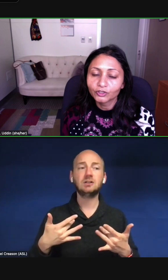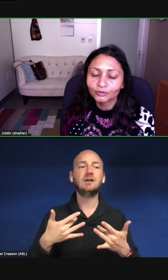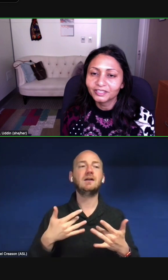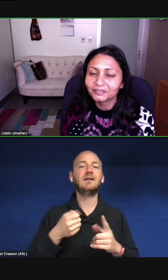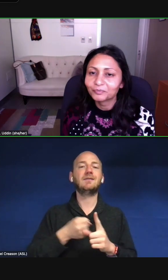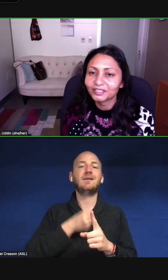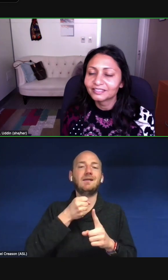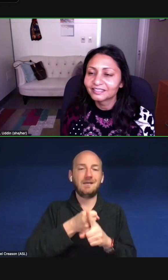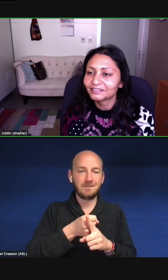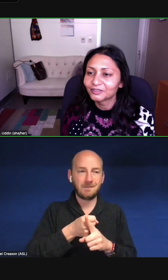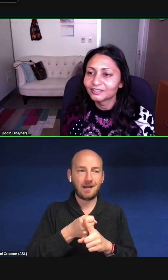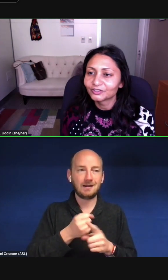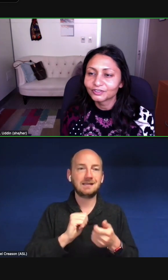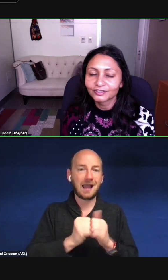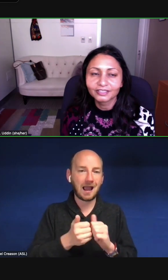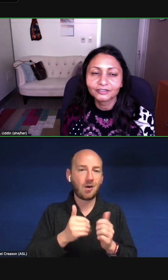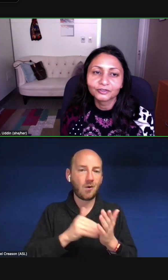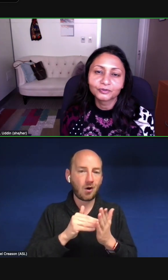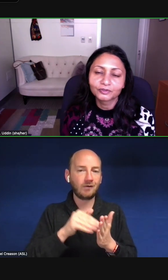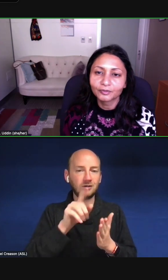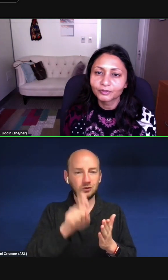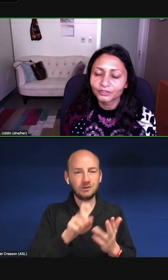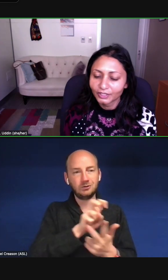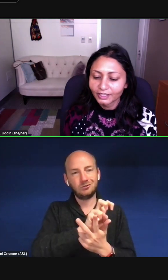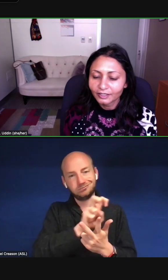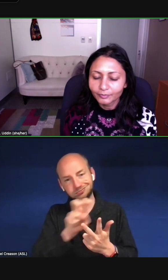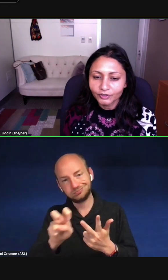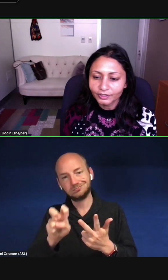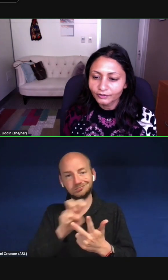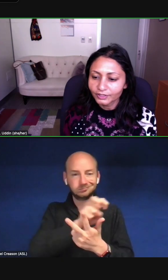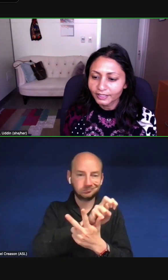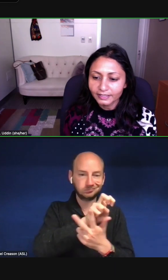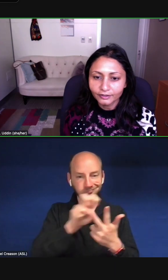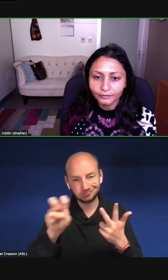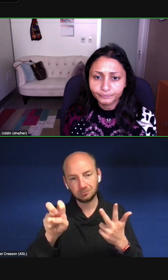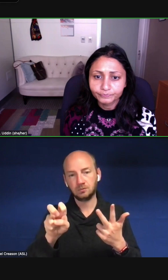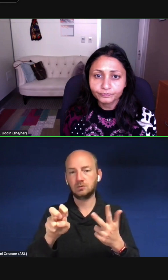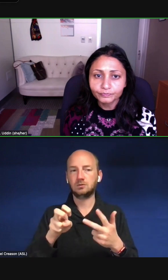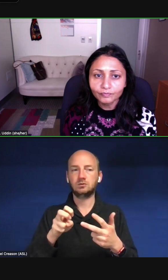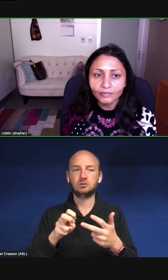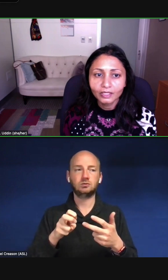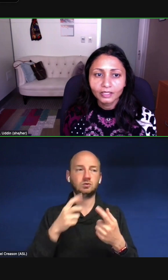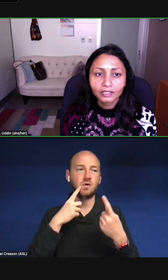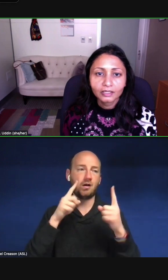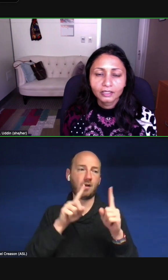how much you need brain state transitions in order to accomplish a particular task here.